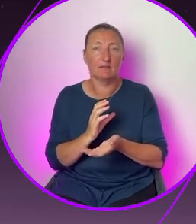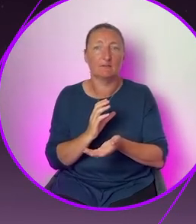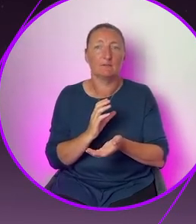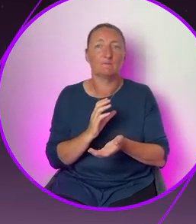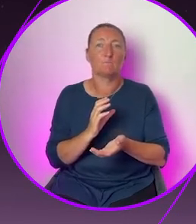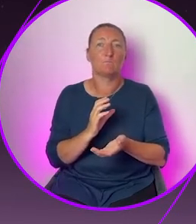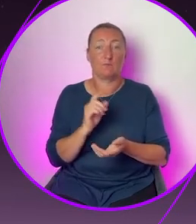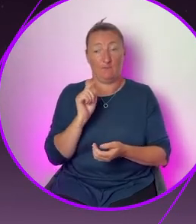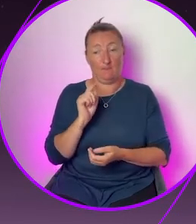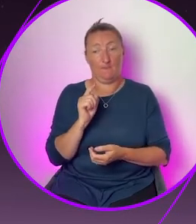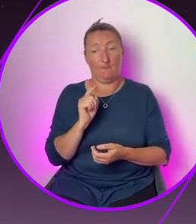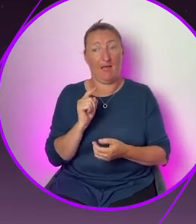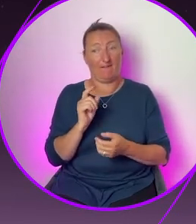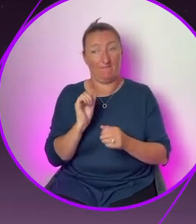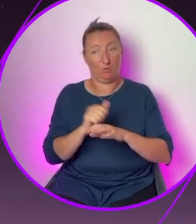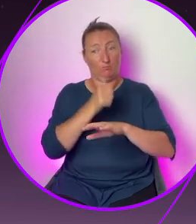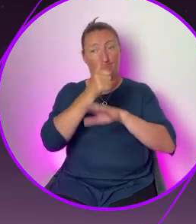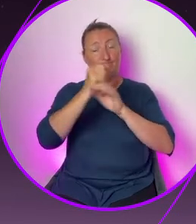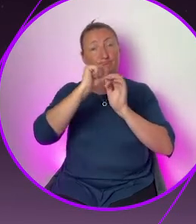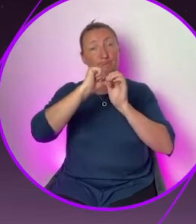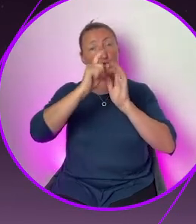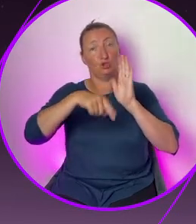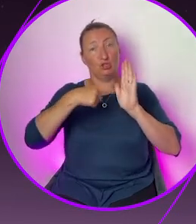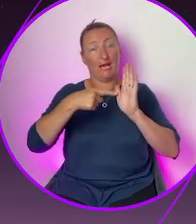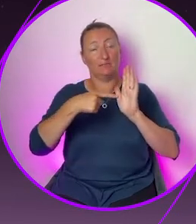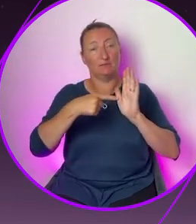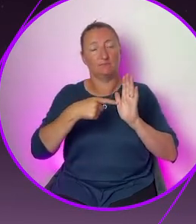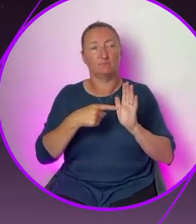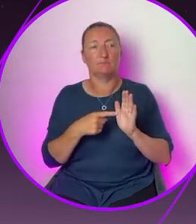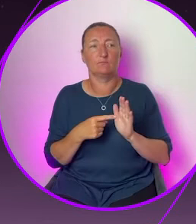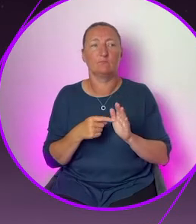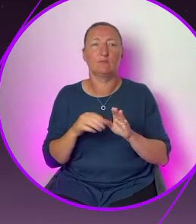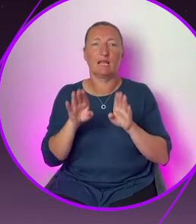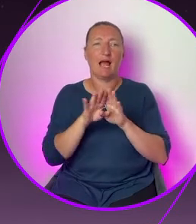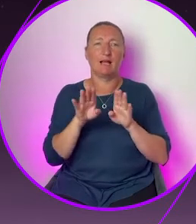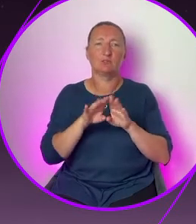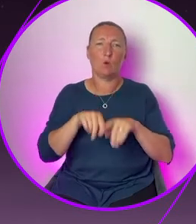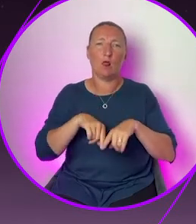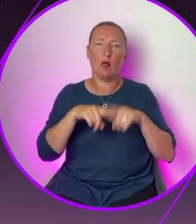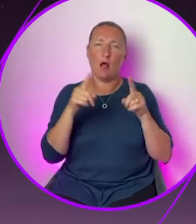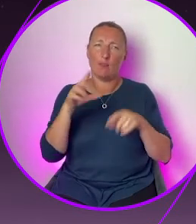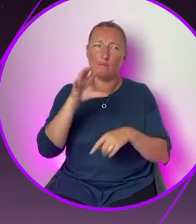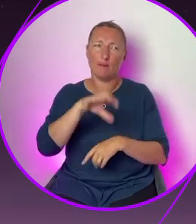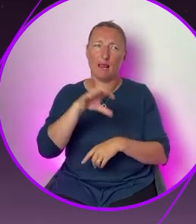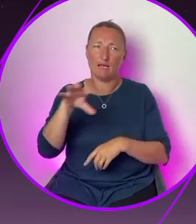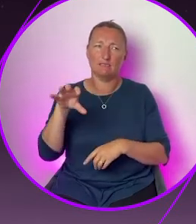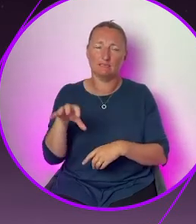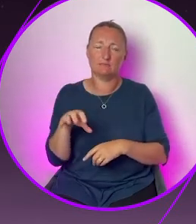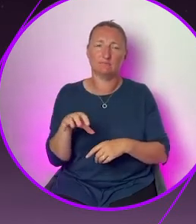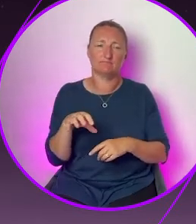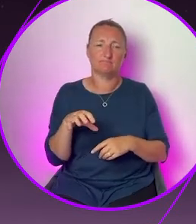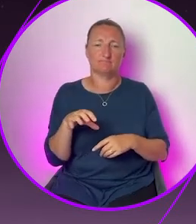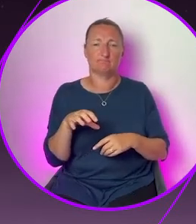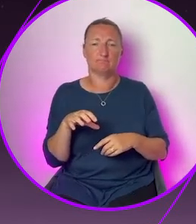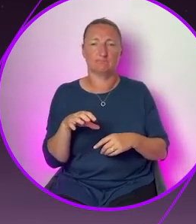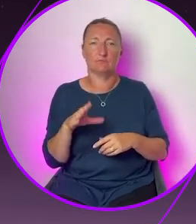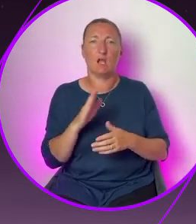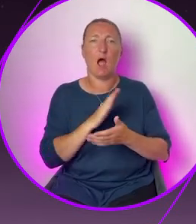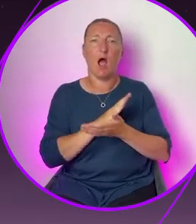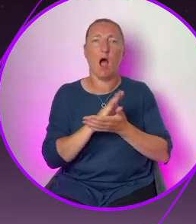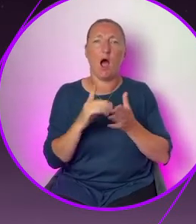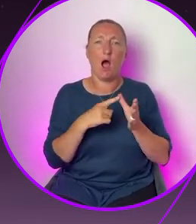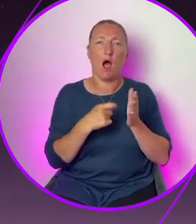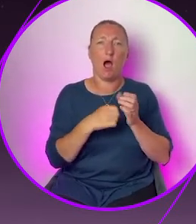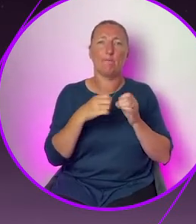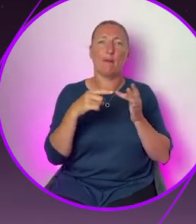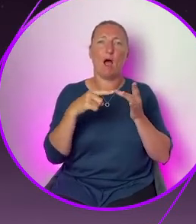do these kinds of projects. In addition, you have other places like, you know, we're working with Arbite this time